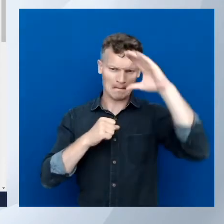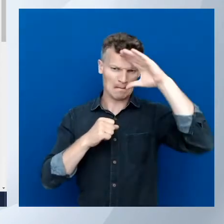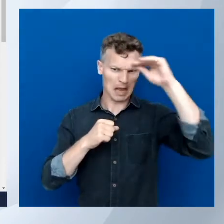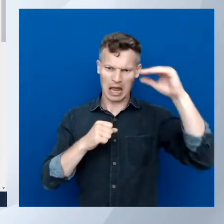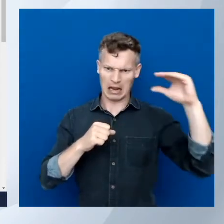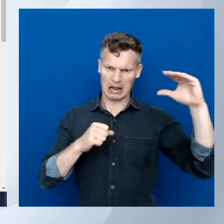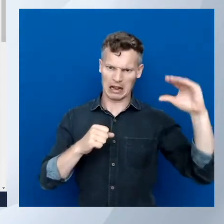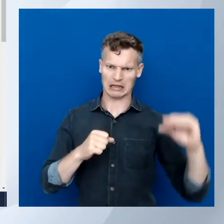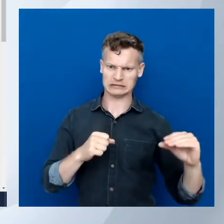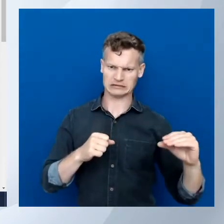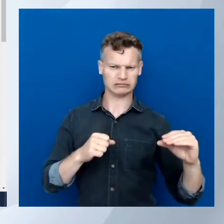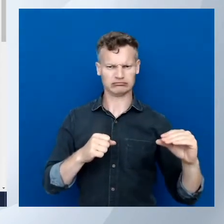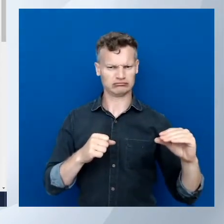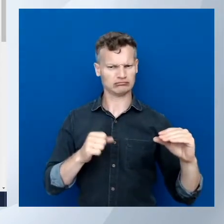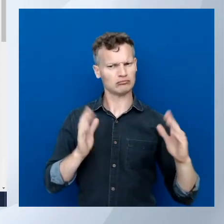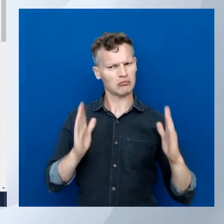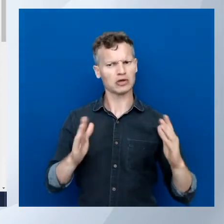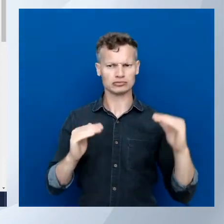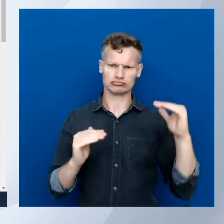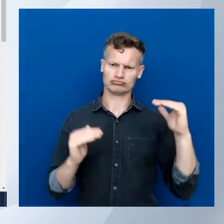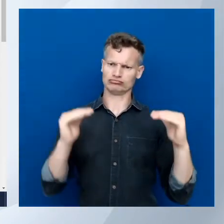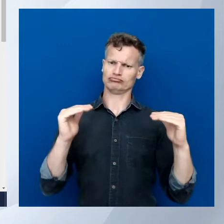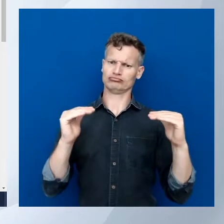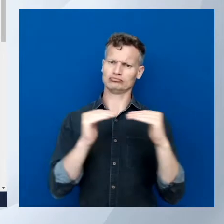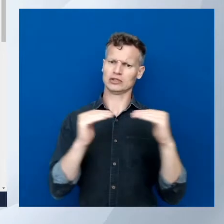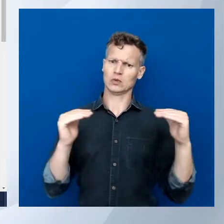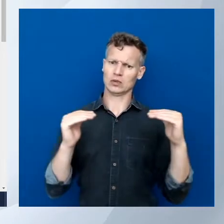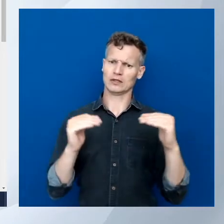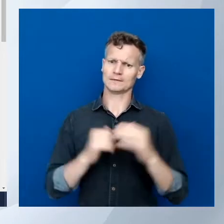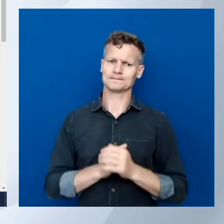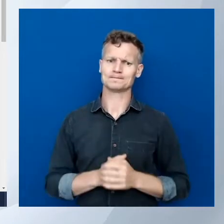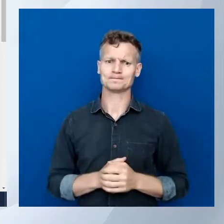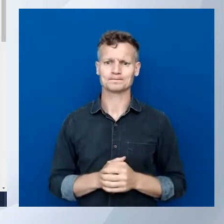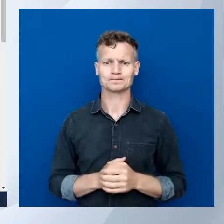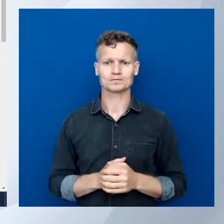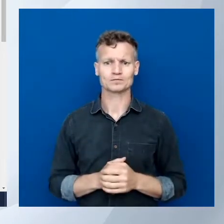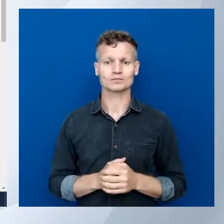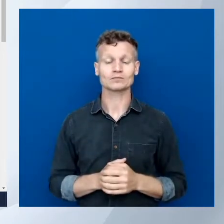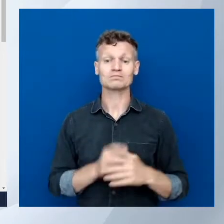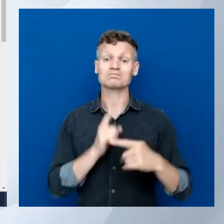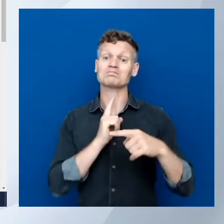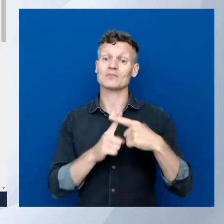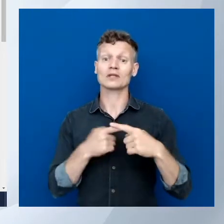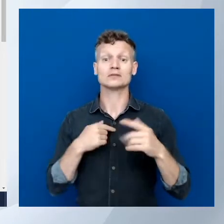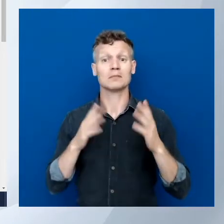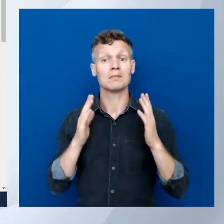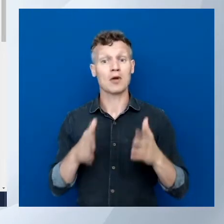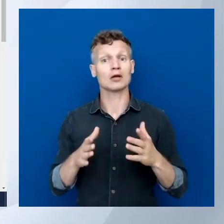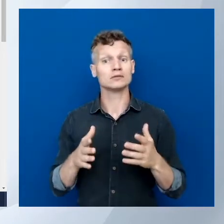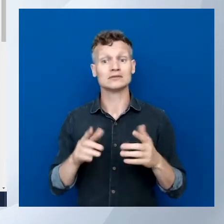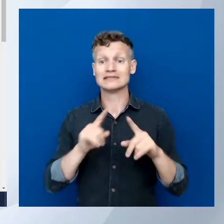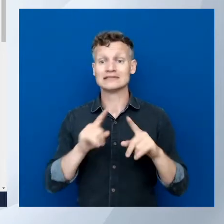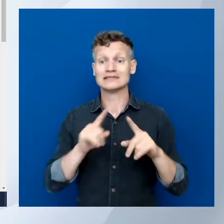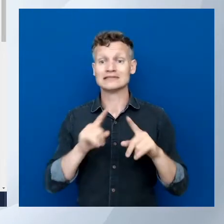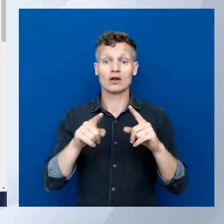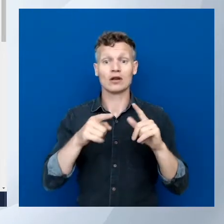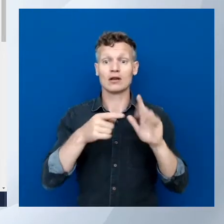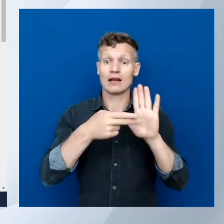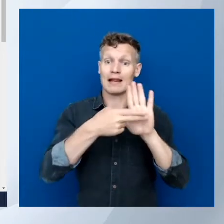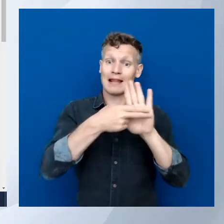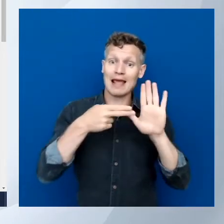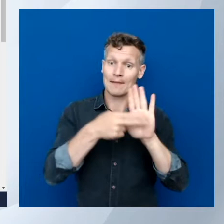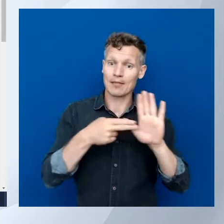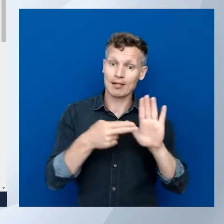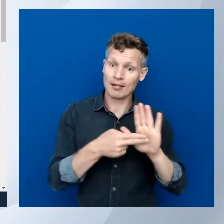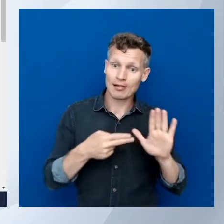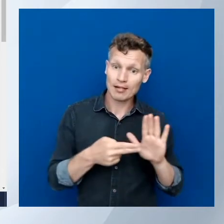Aside from these sensitive features, I also have to give a set of labels to the dashboard so it can display those features correctly. In this